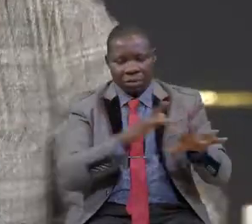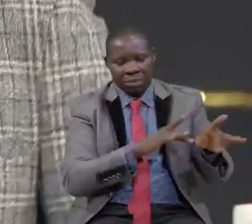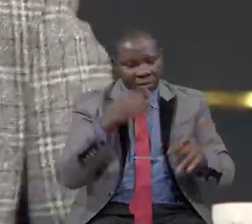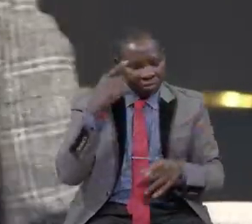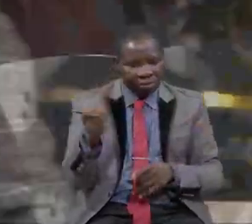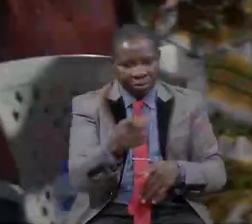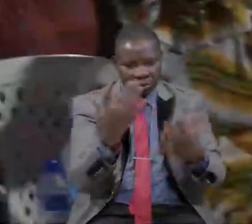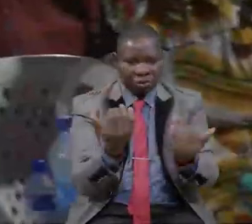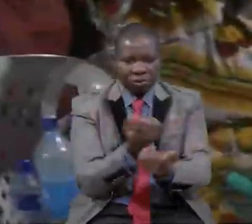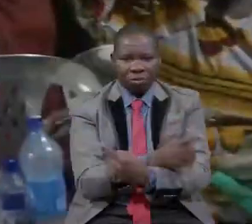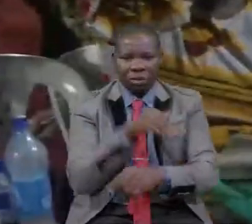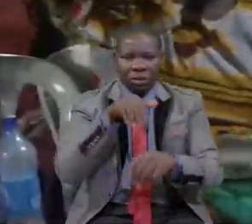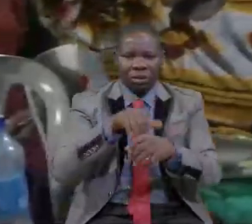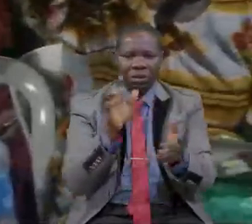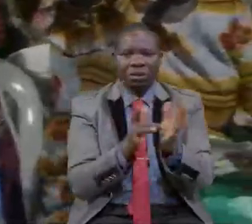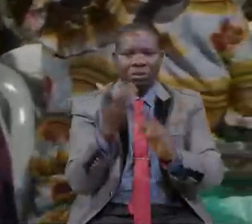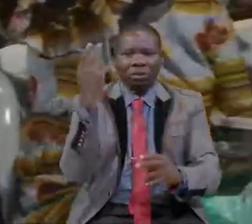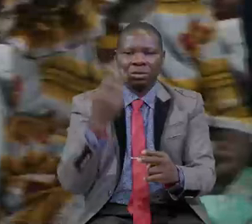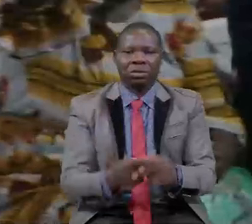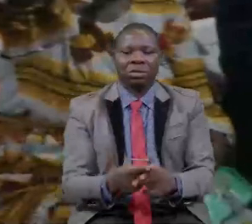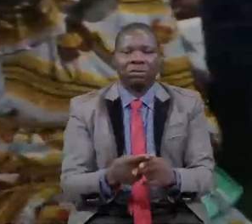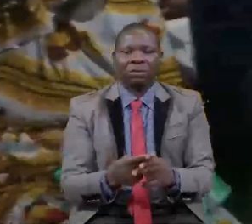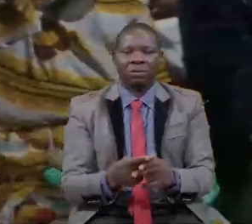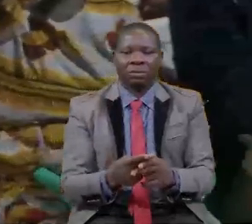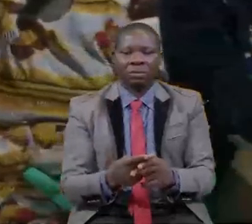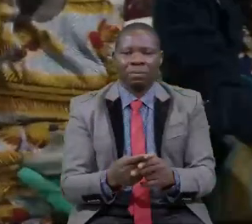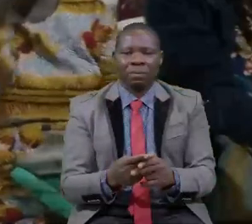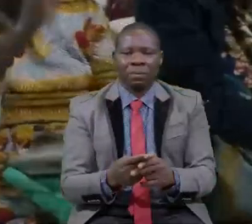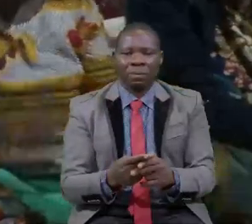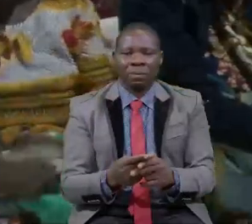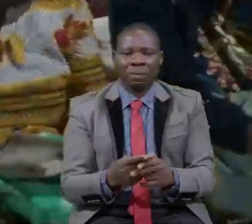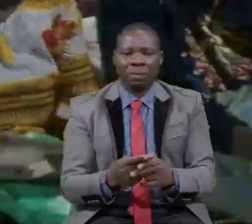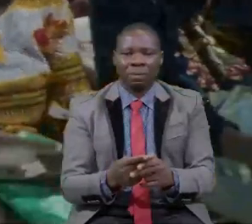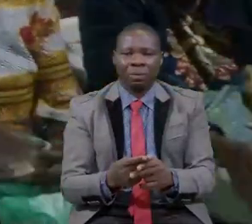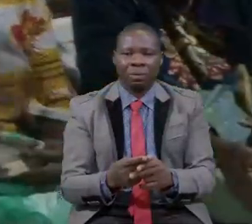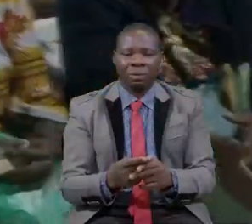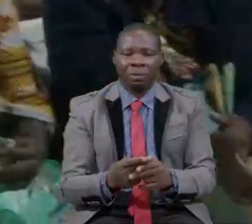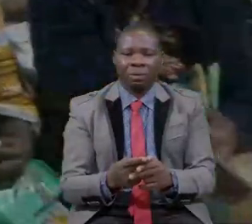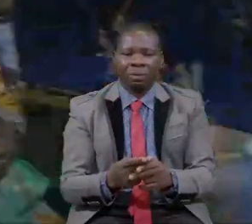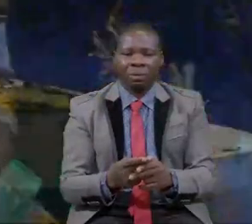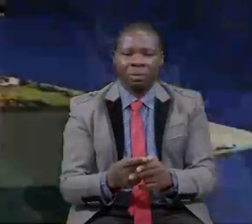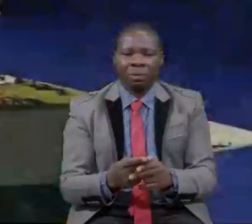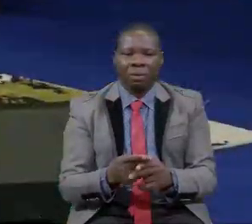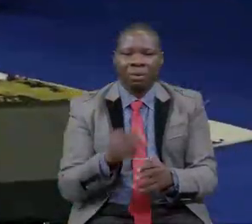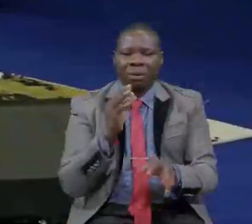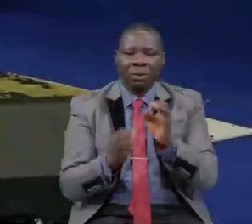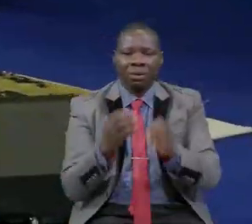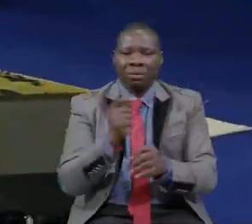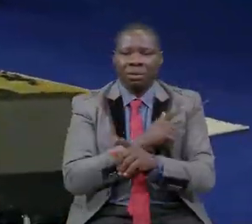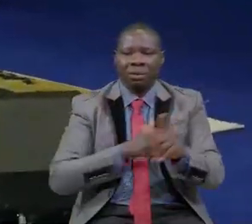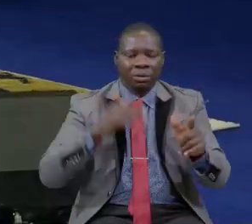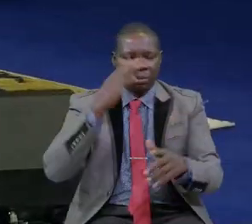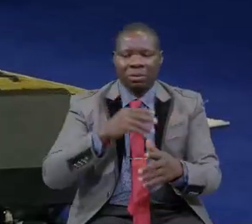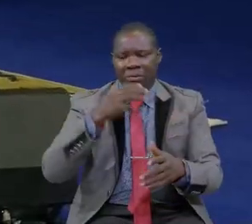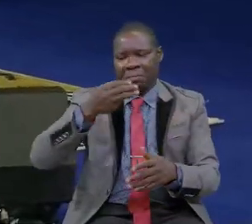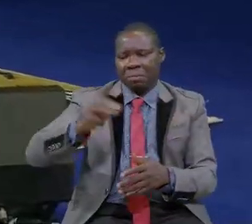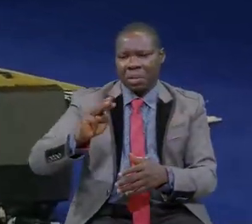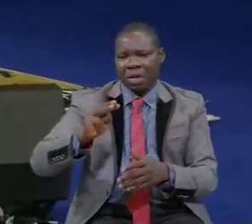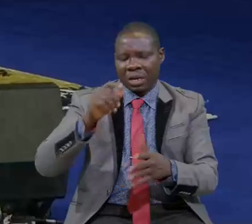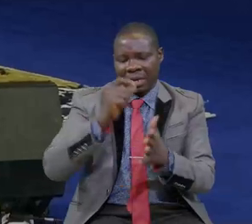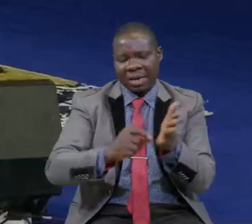Jesus' name. With the Lord, what will mark iniquity. If